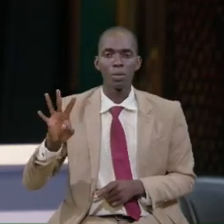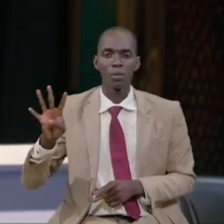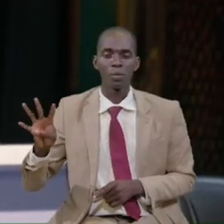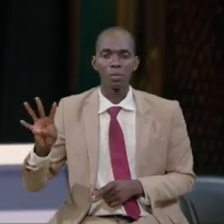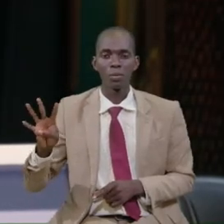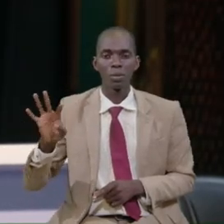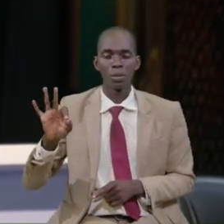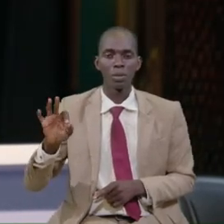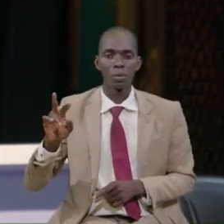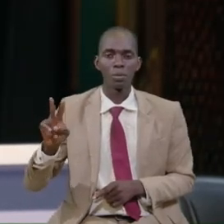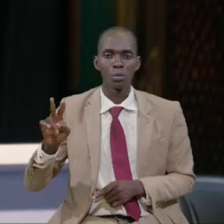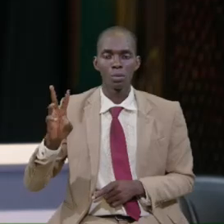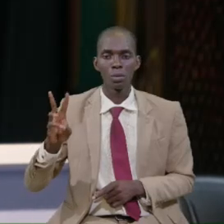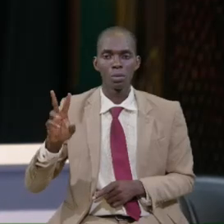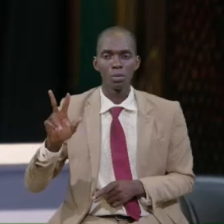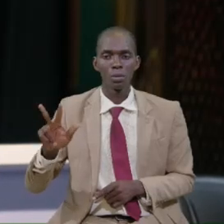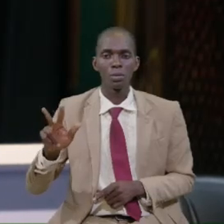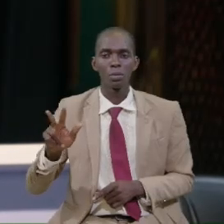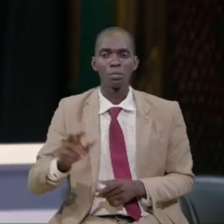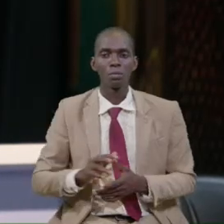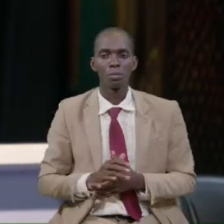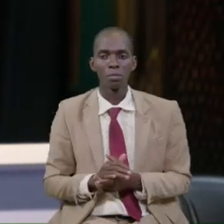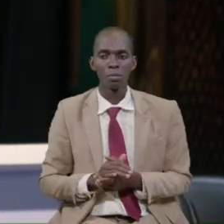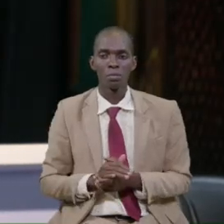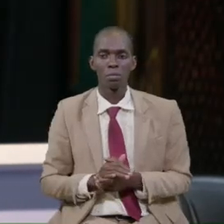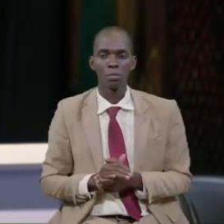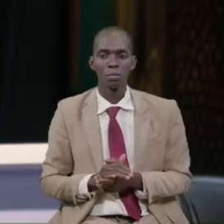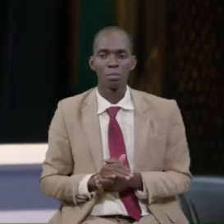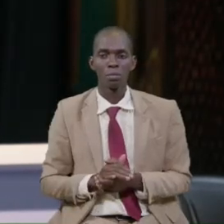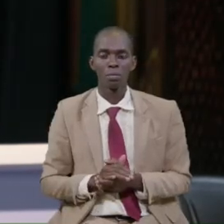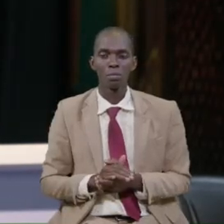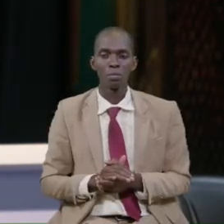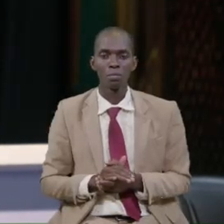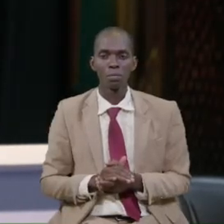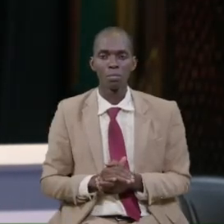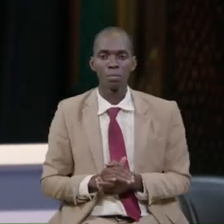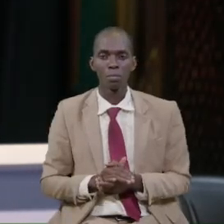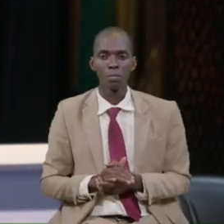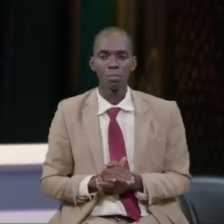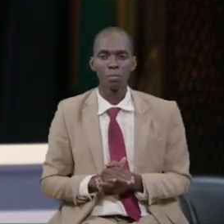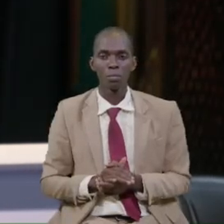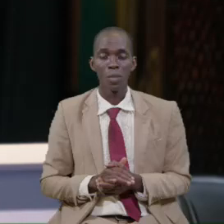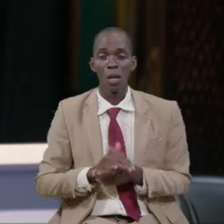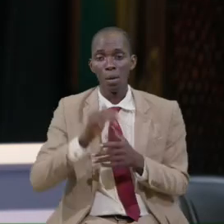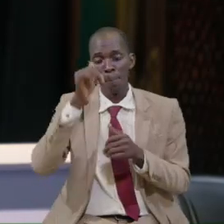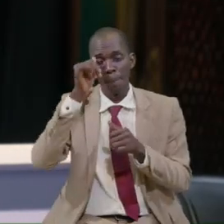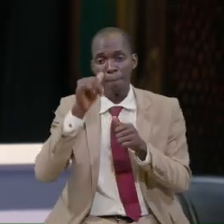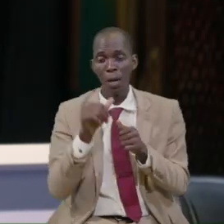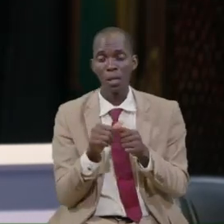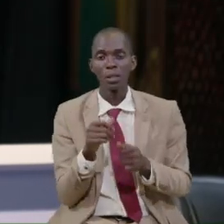44 992 63 remember the launch hour with